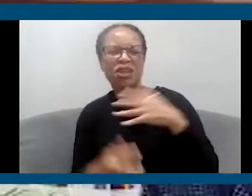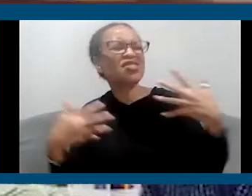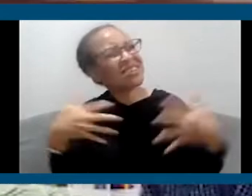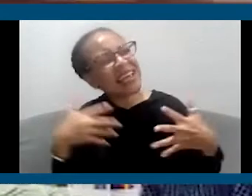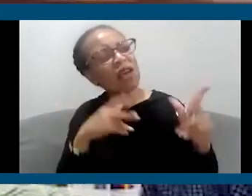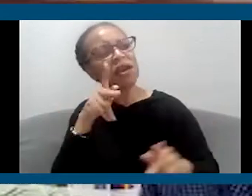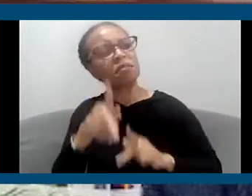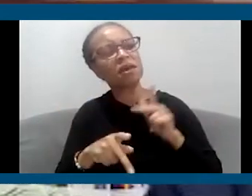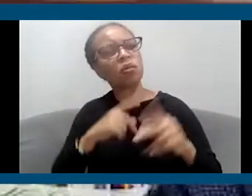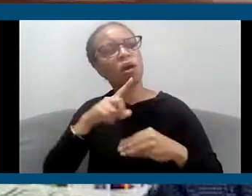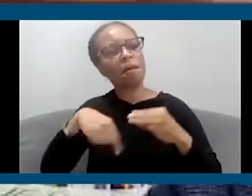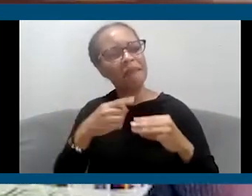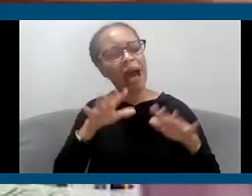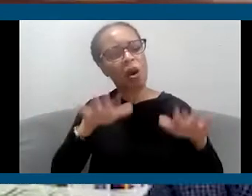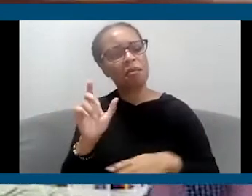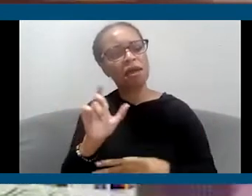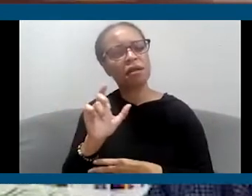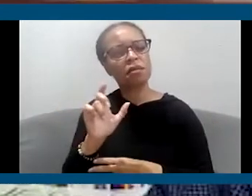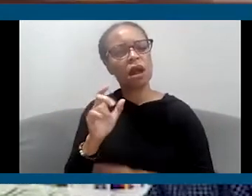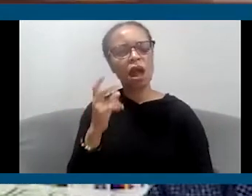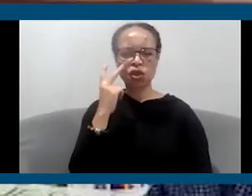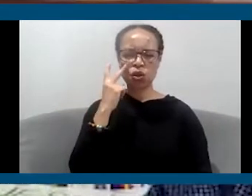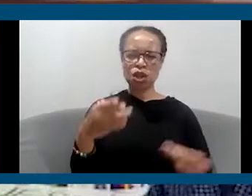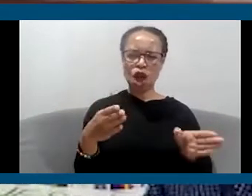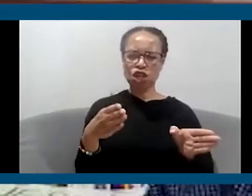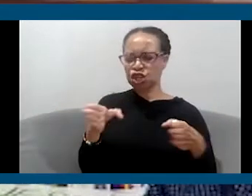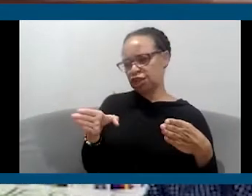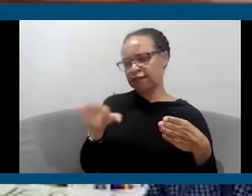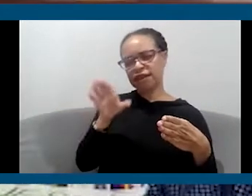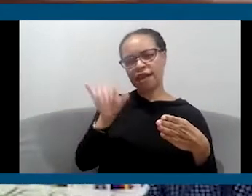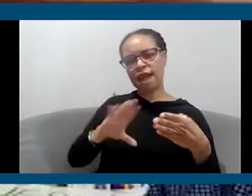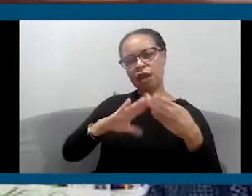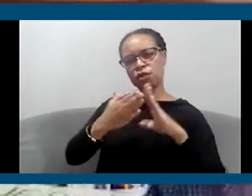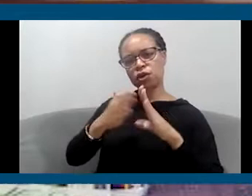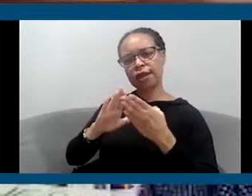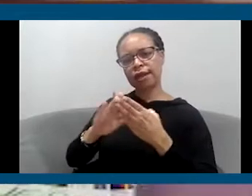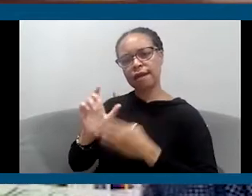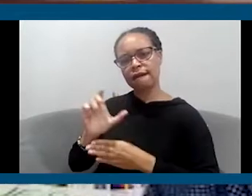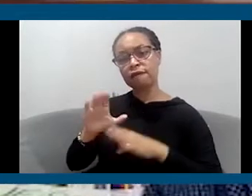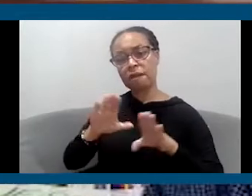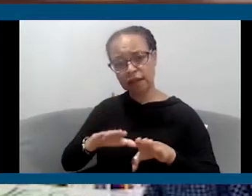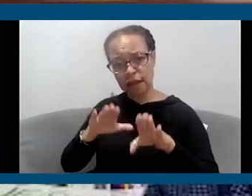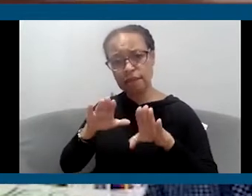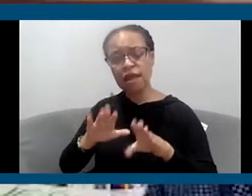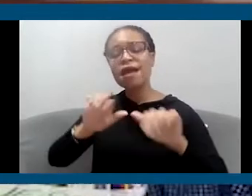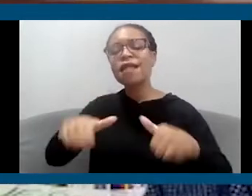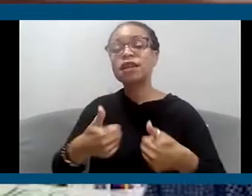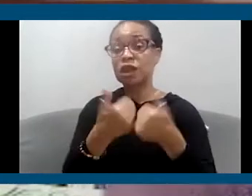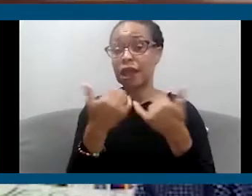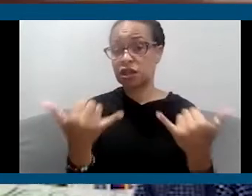Islamophobia. And then you saw a shift within the Muslim community. And the challenges